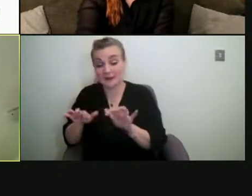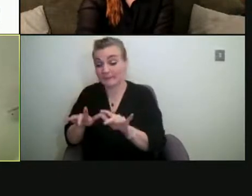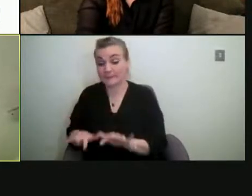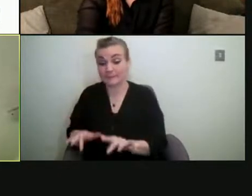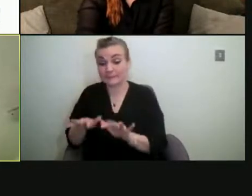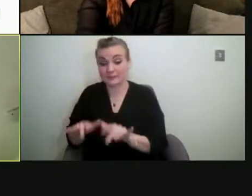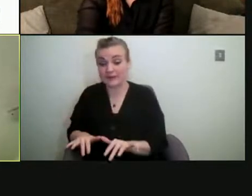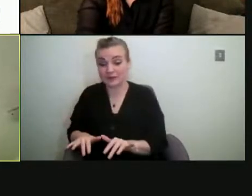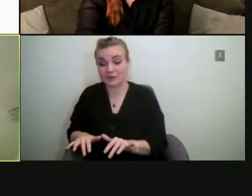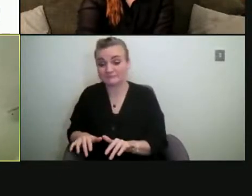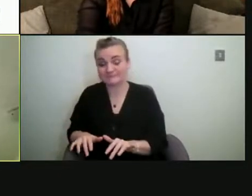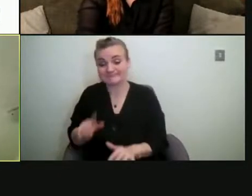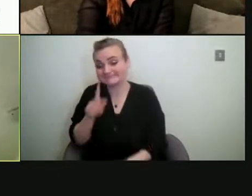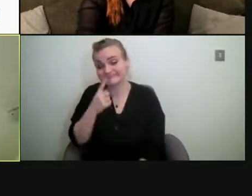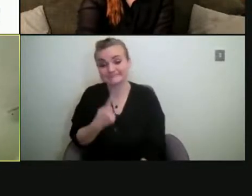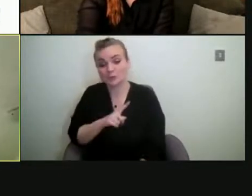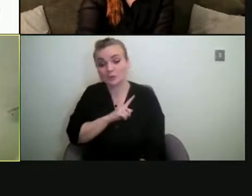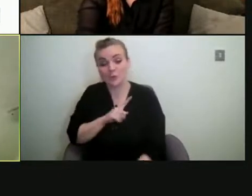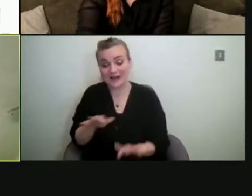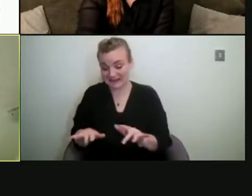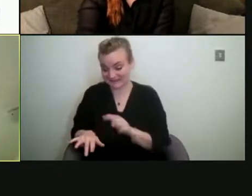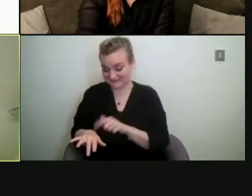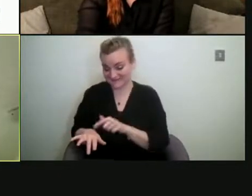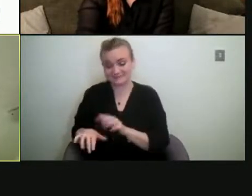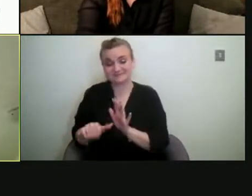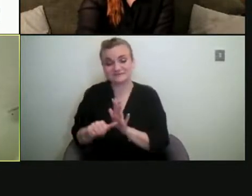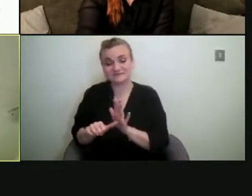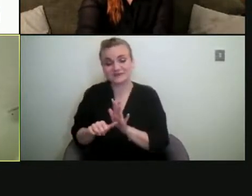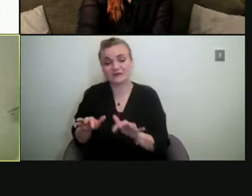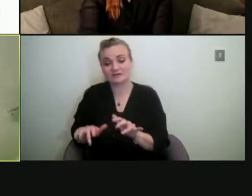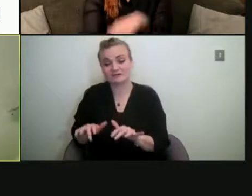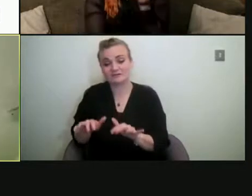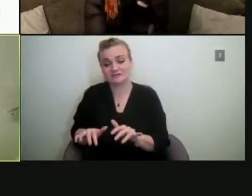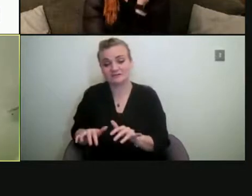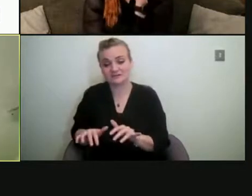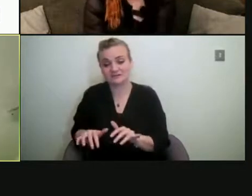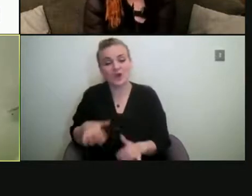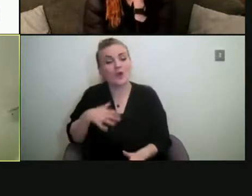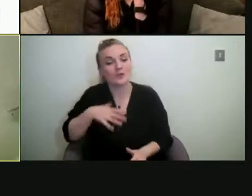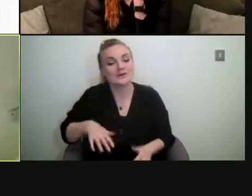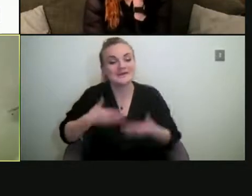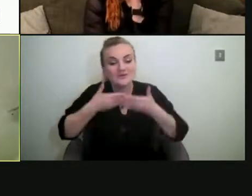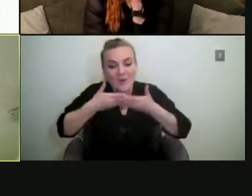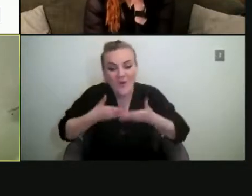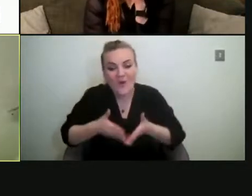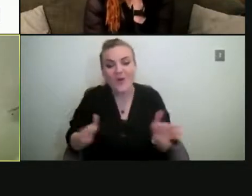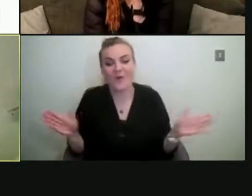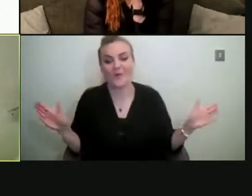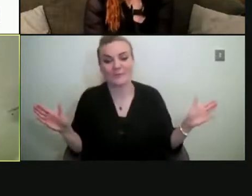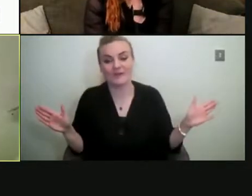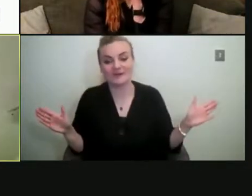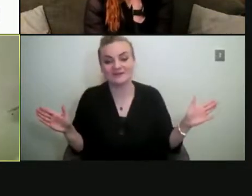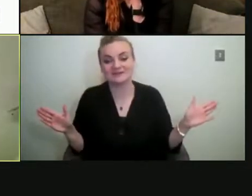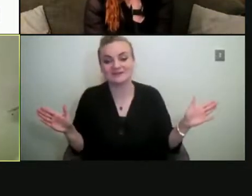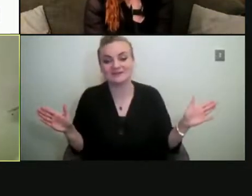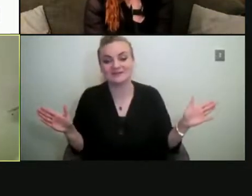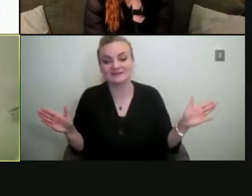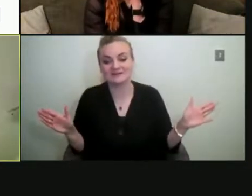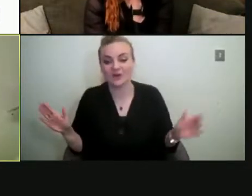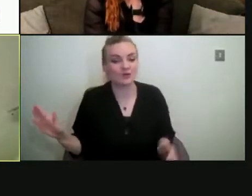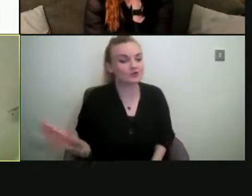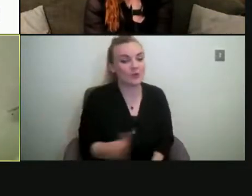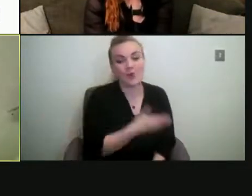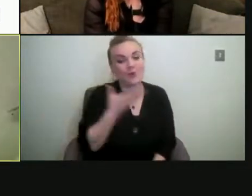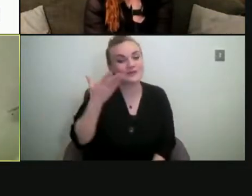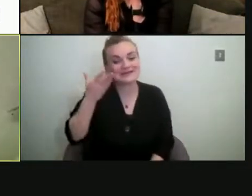a problem in his hand. So I think we need to open the universe to all the